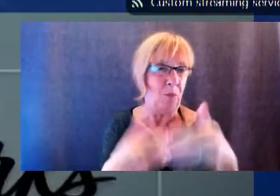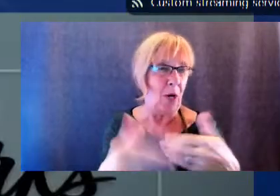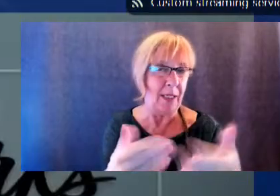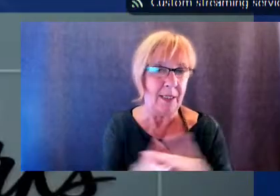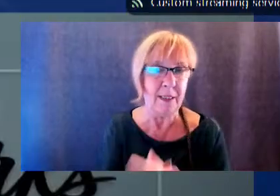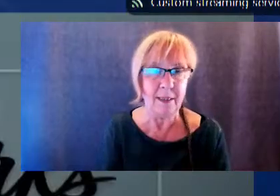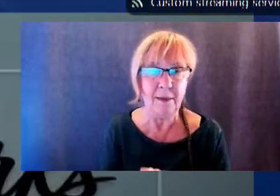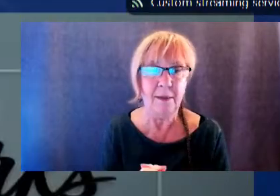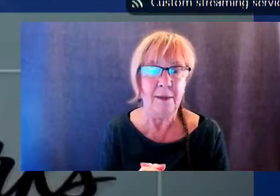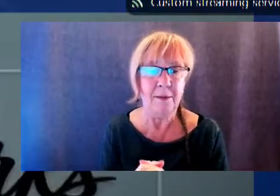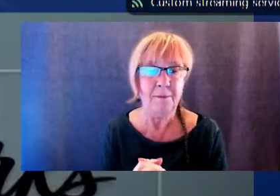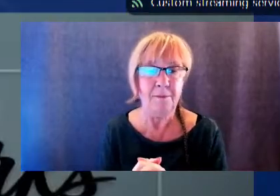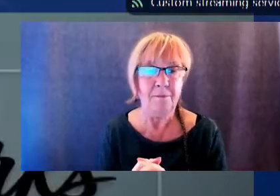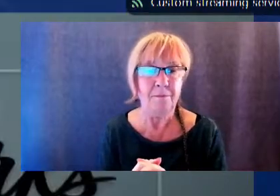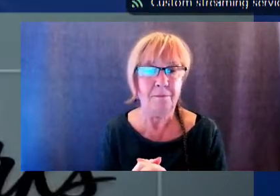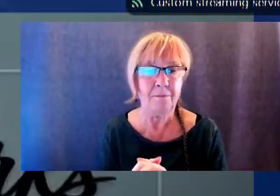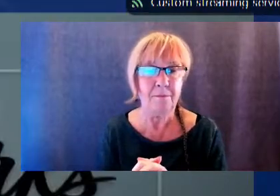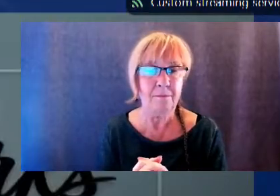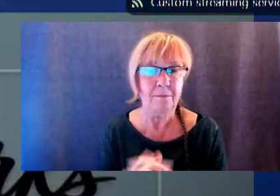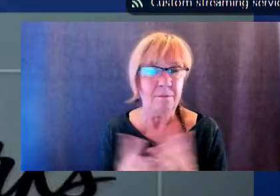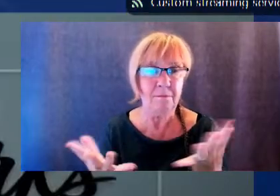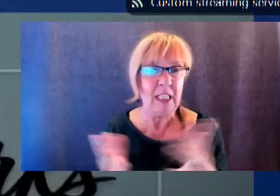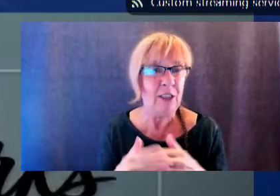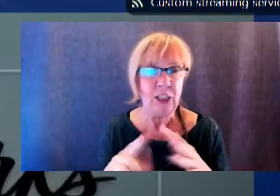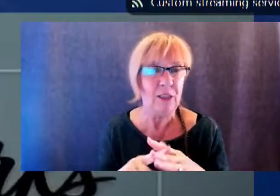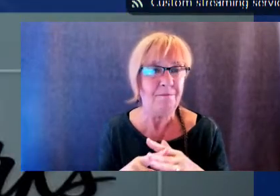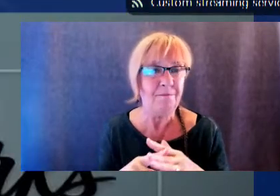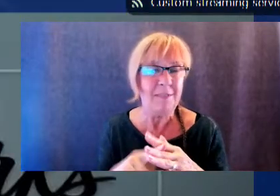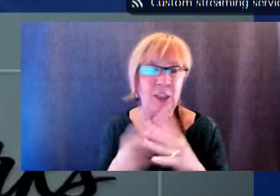issue those permits and work can commence.